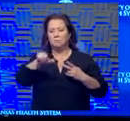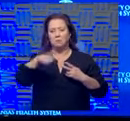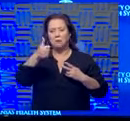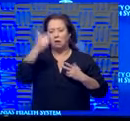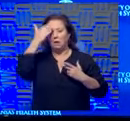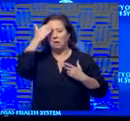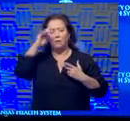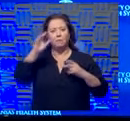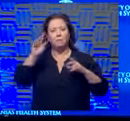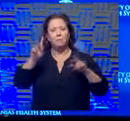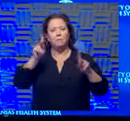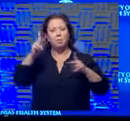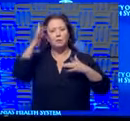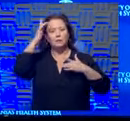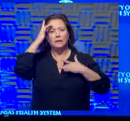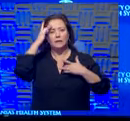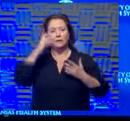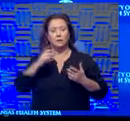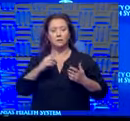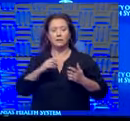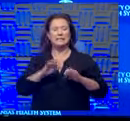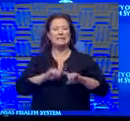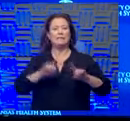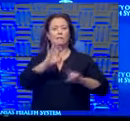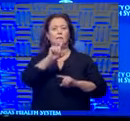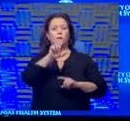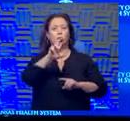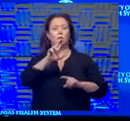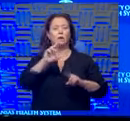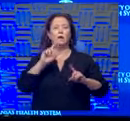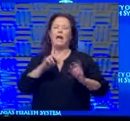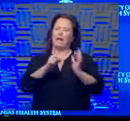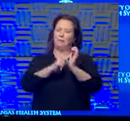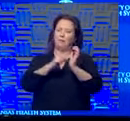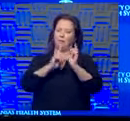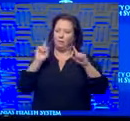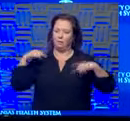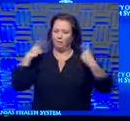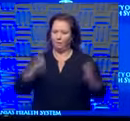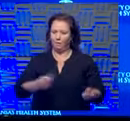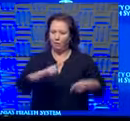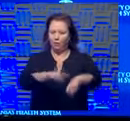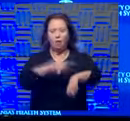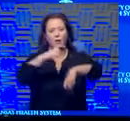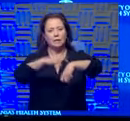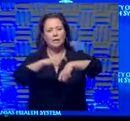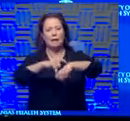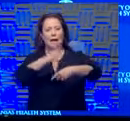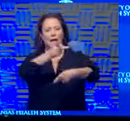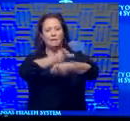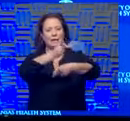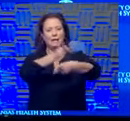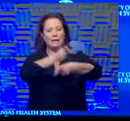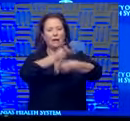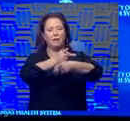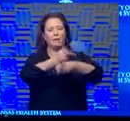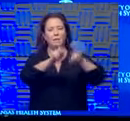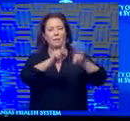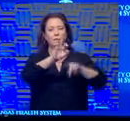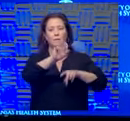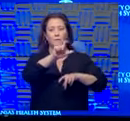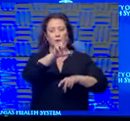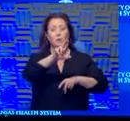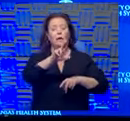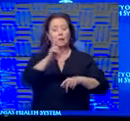very different than influenza. I've been a doctor for, approximately a very long time. I've taken care of a lot of sick folks with influenza. I've taken some folks who died